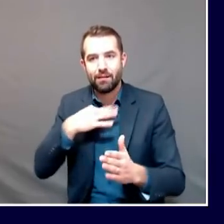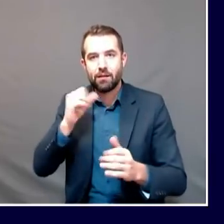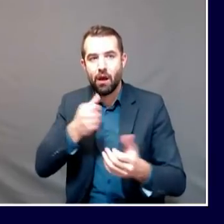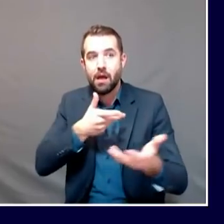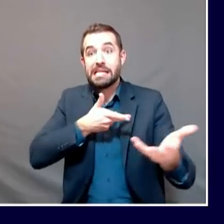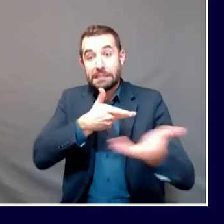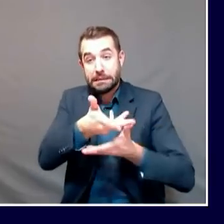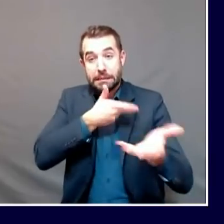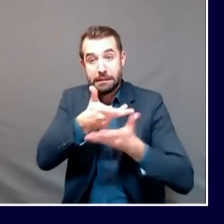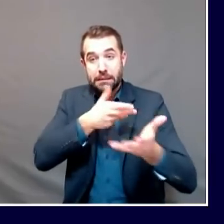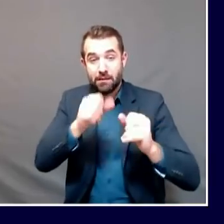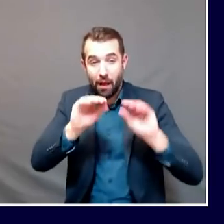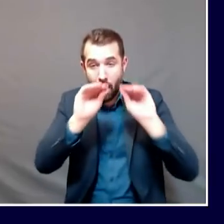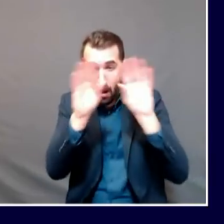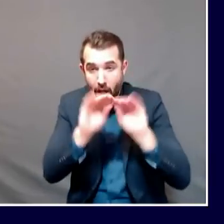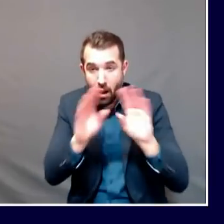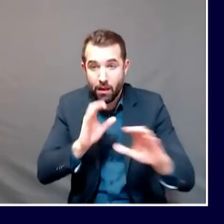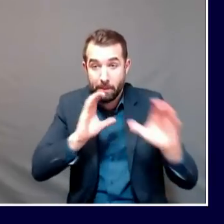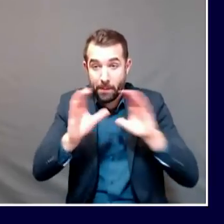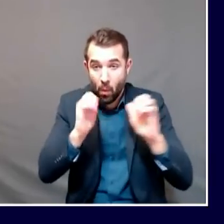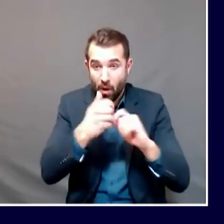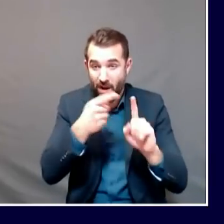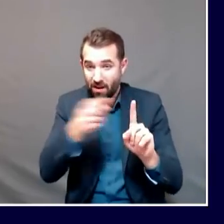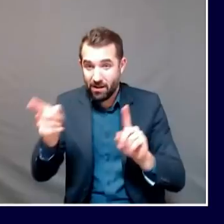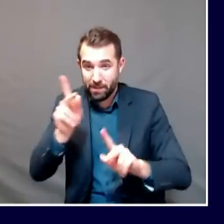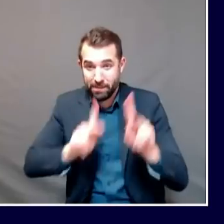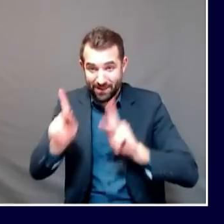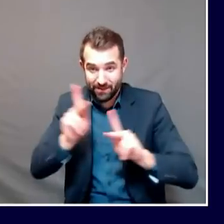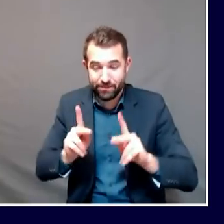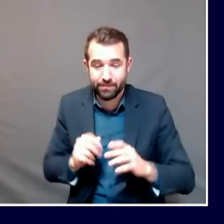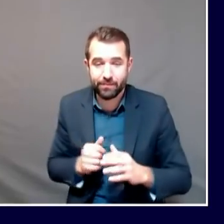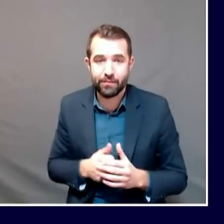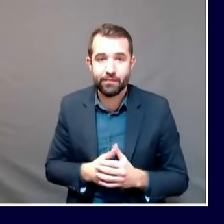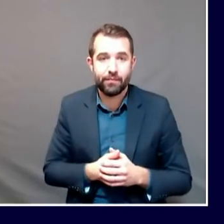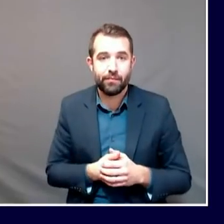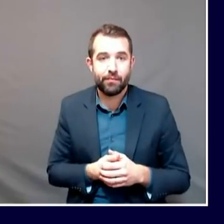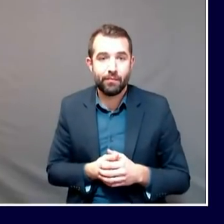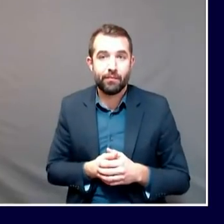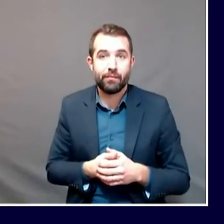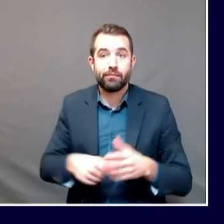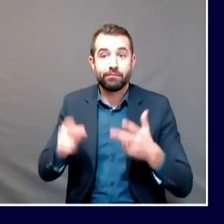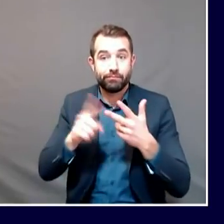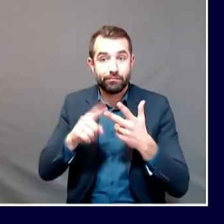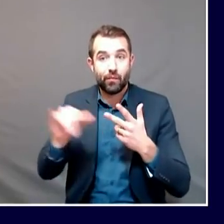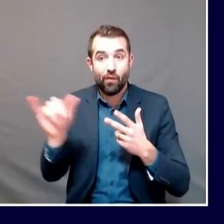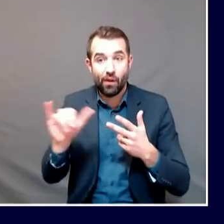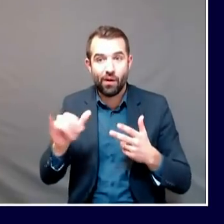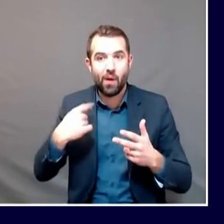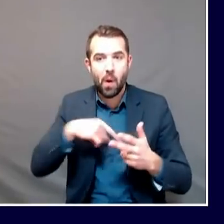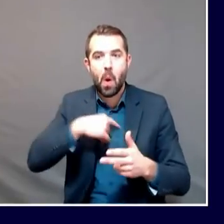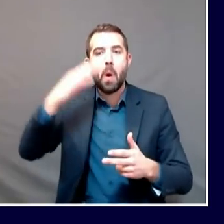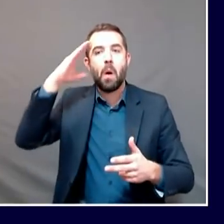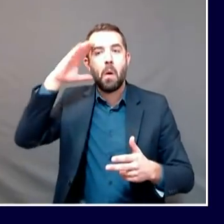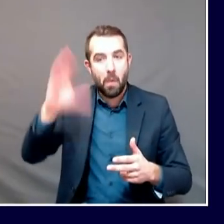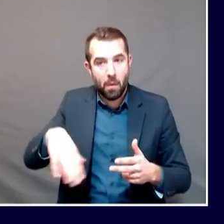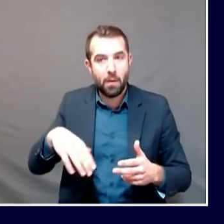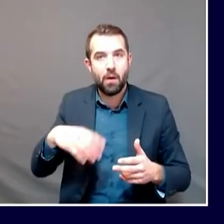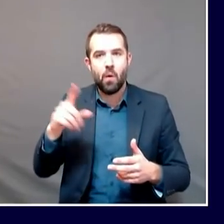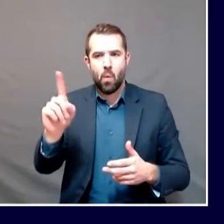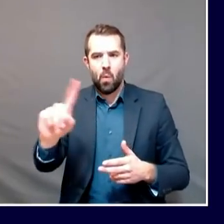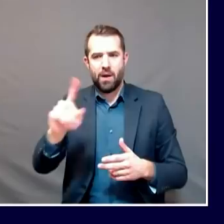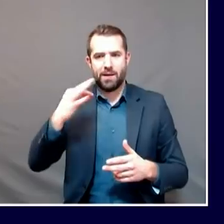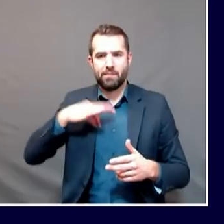we are transporting the vaccine to places that we know have been historically underserved in terms of healthcare